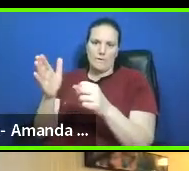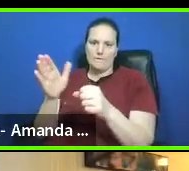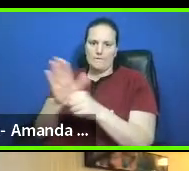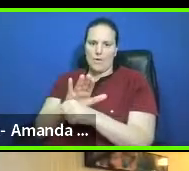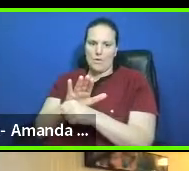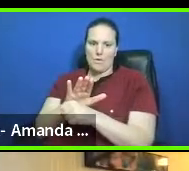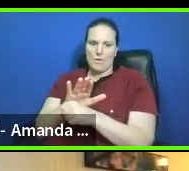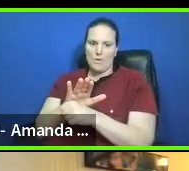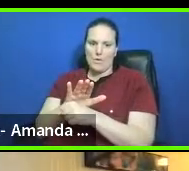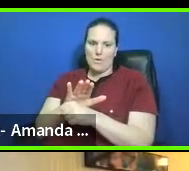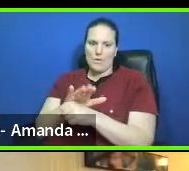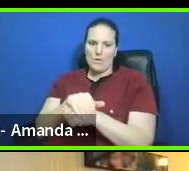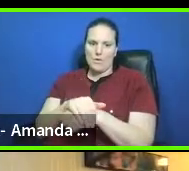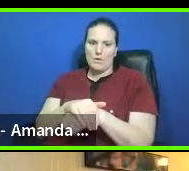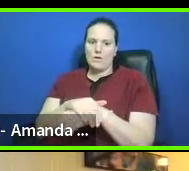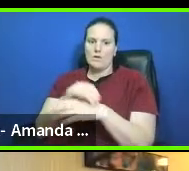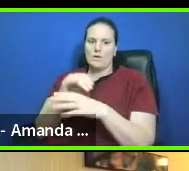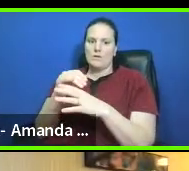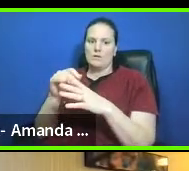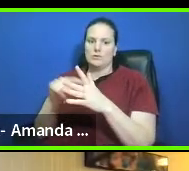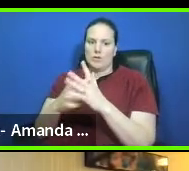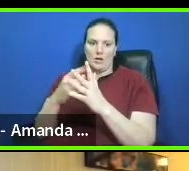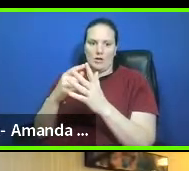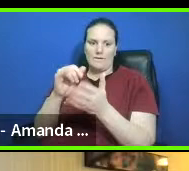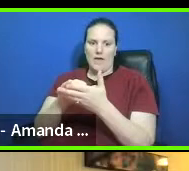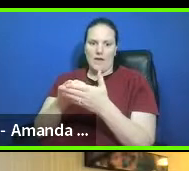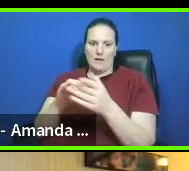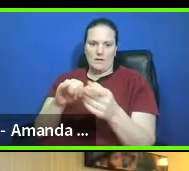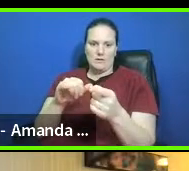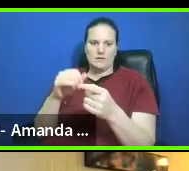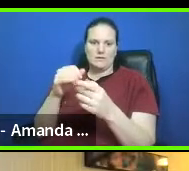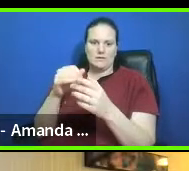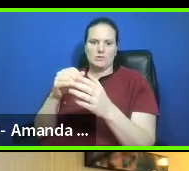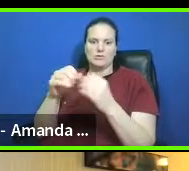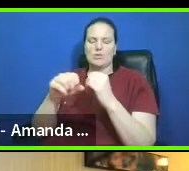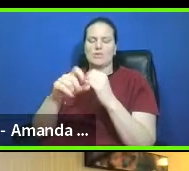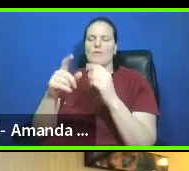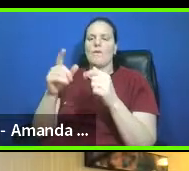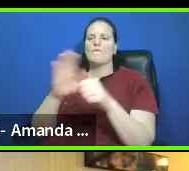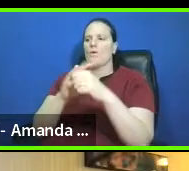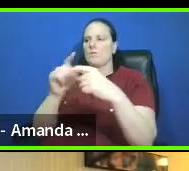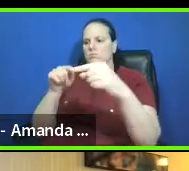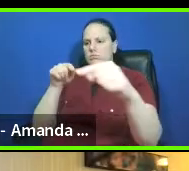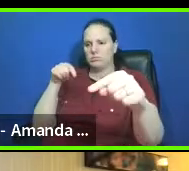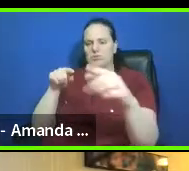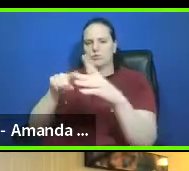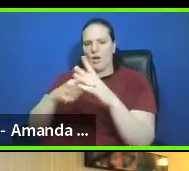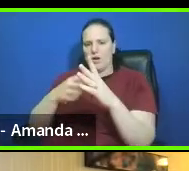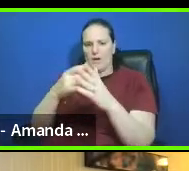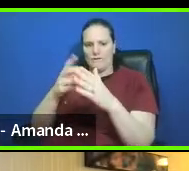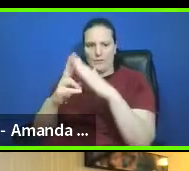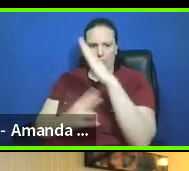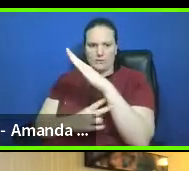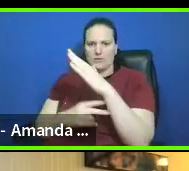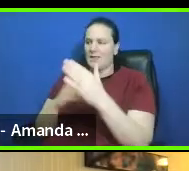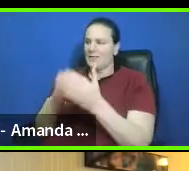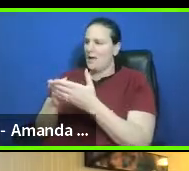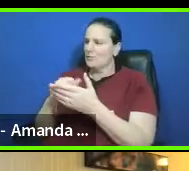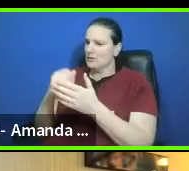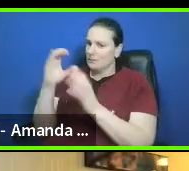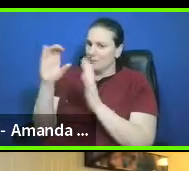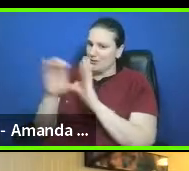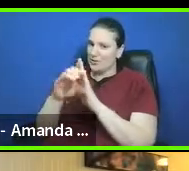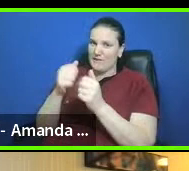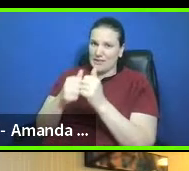I-5. But yeah, a good question, Jeff. Understood. And that is for each of the bridge designs that you just showed us. Yes. Thank